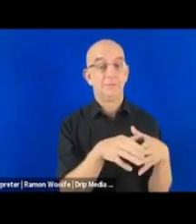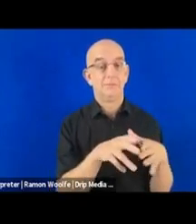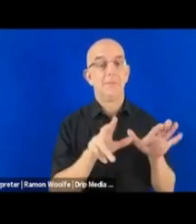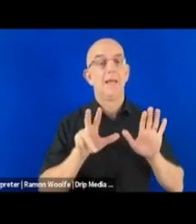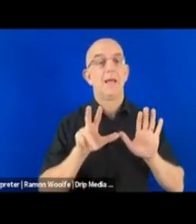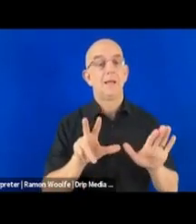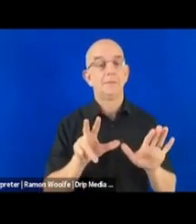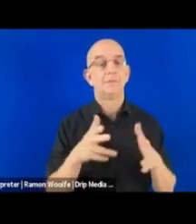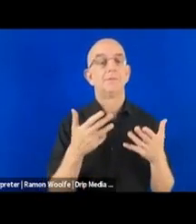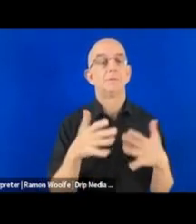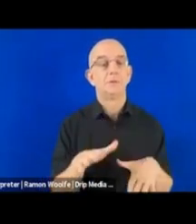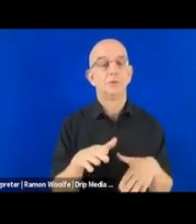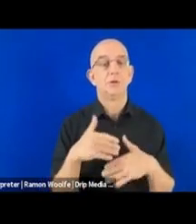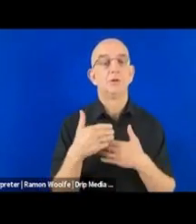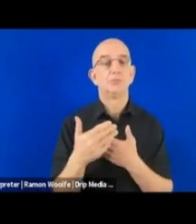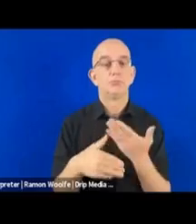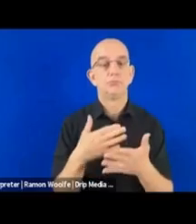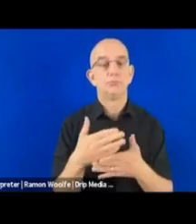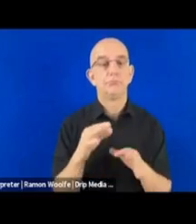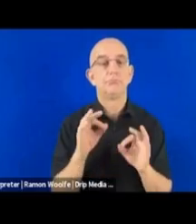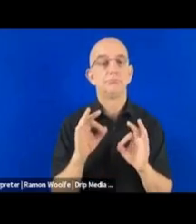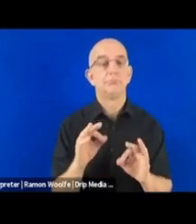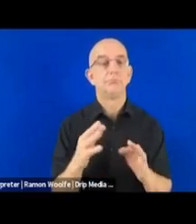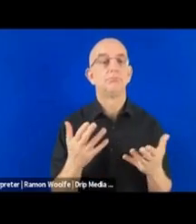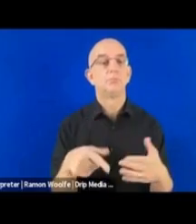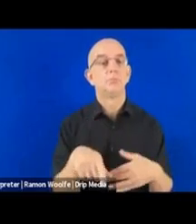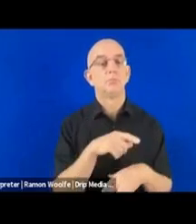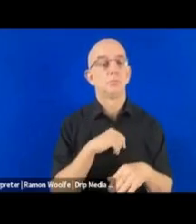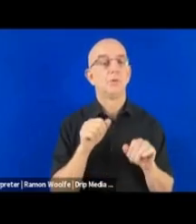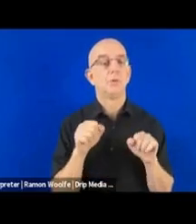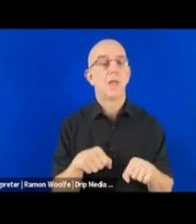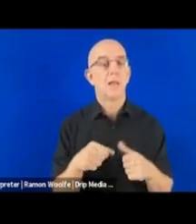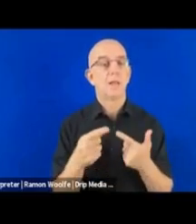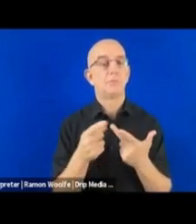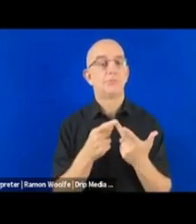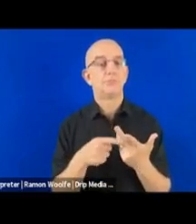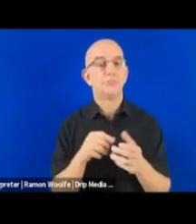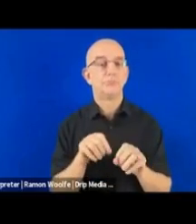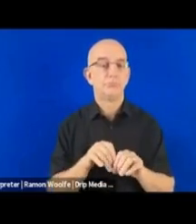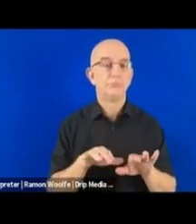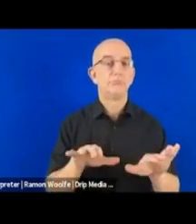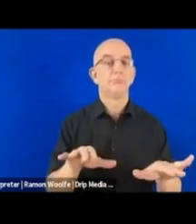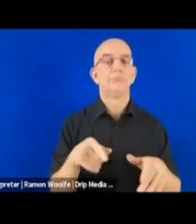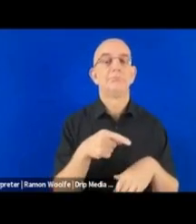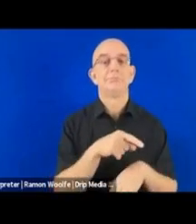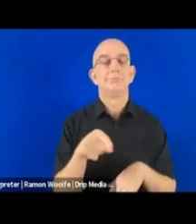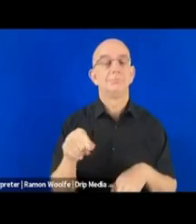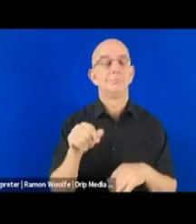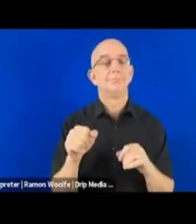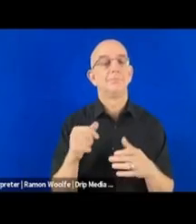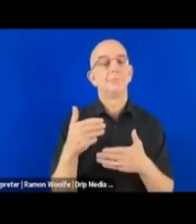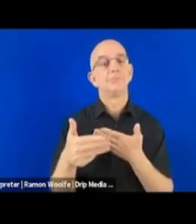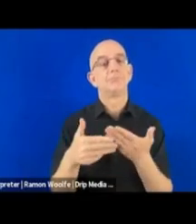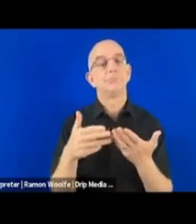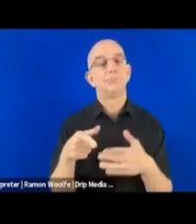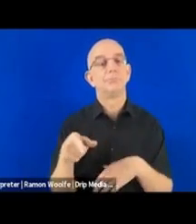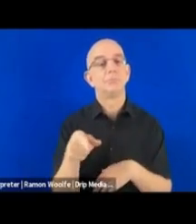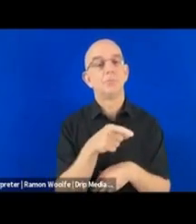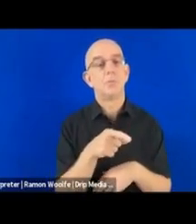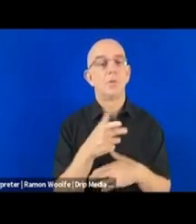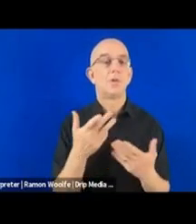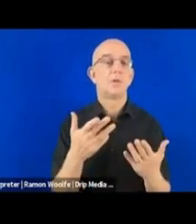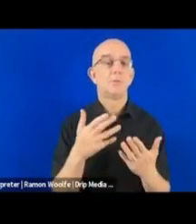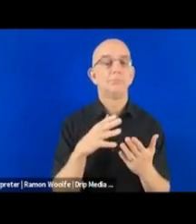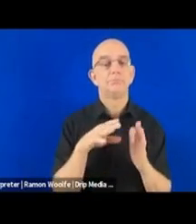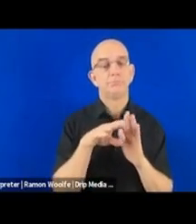host the delivery of the Transform package, because now we have master trainers, but also we have the facilities,